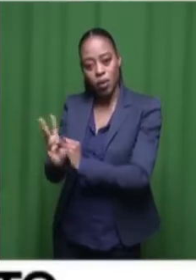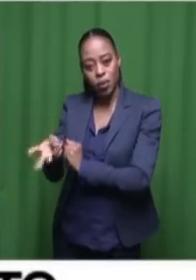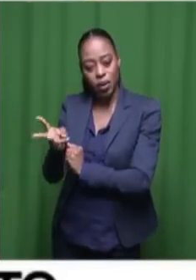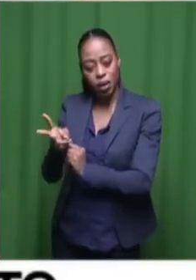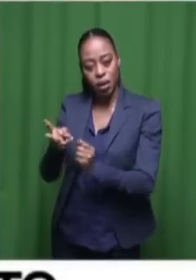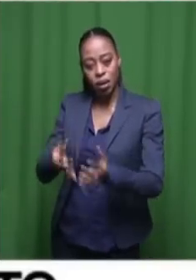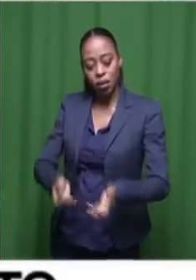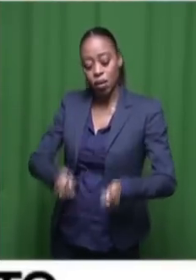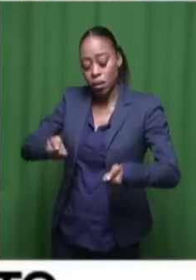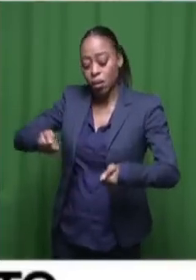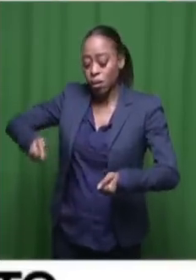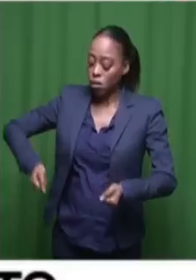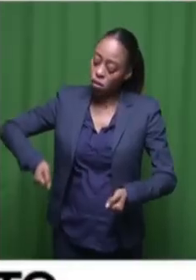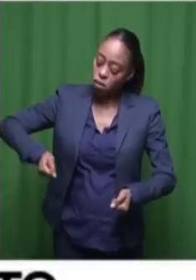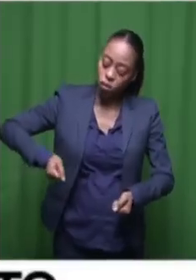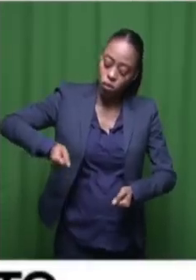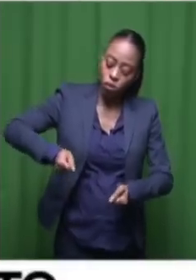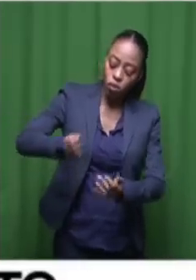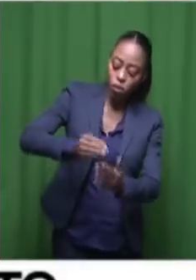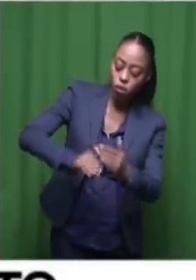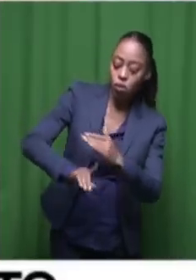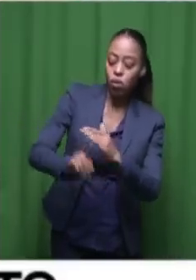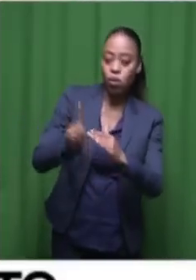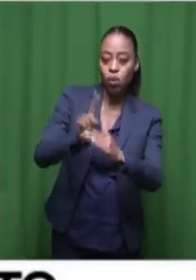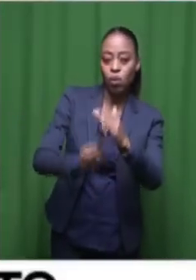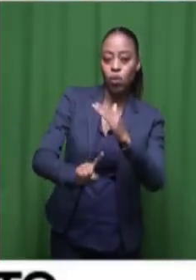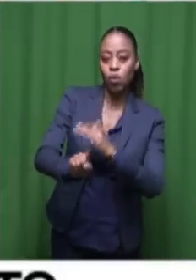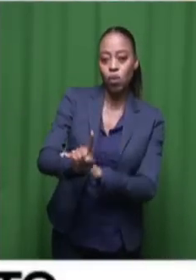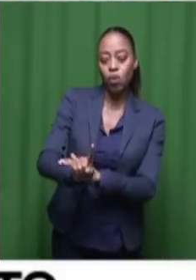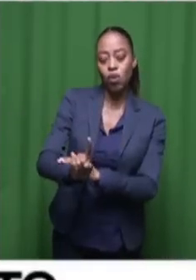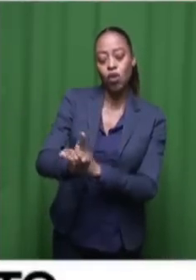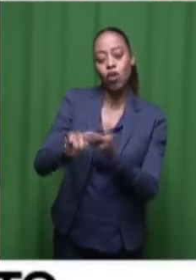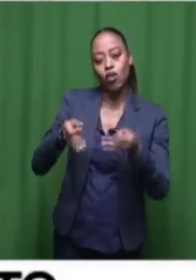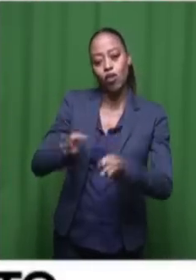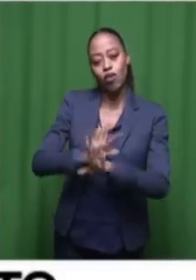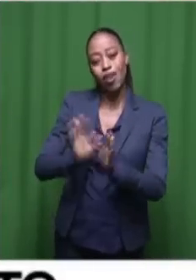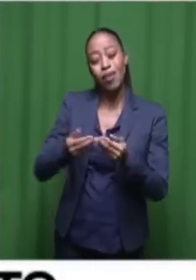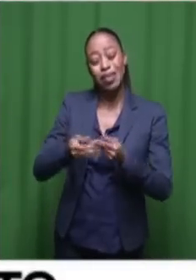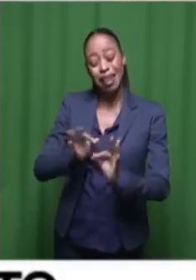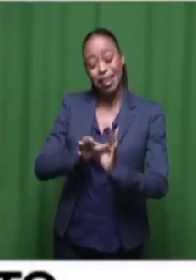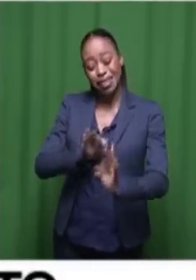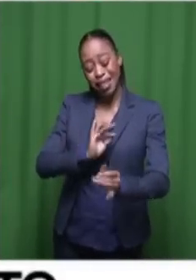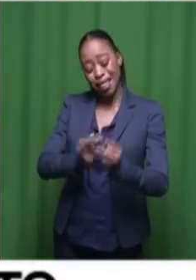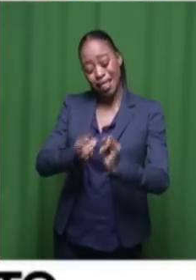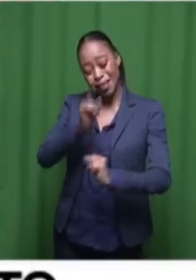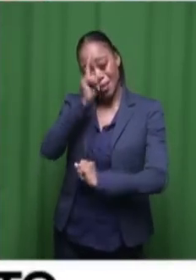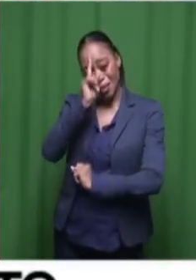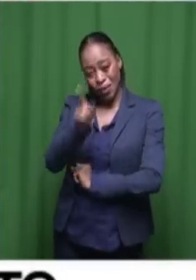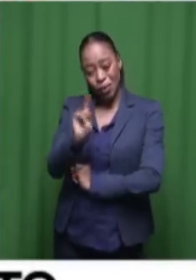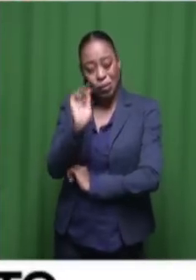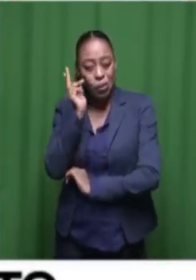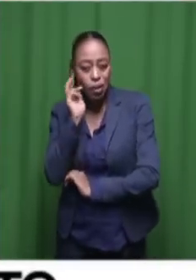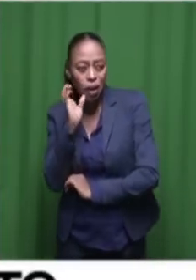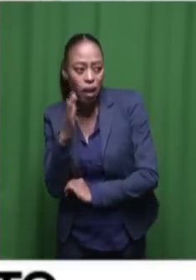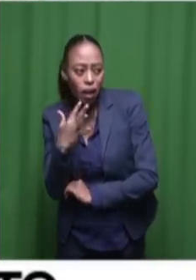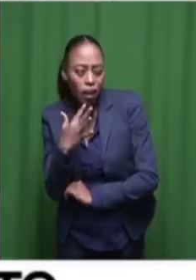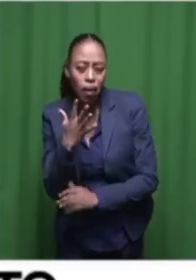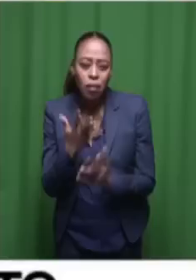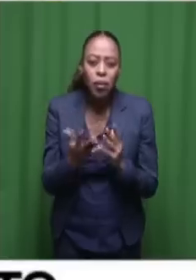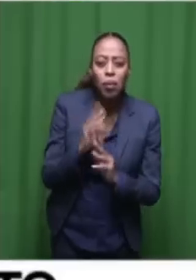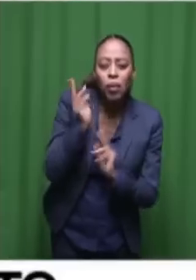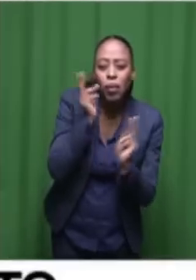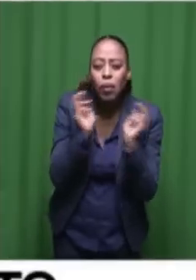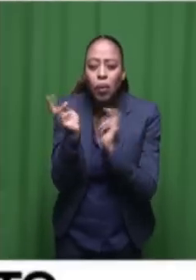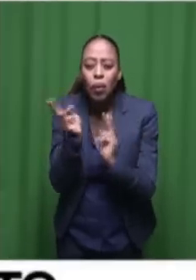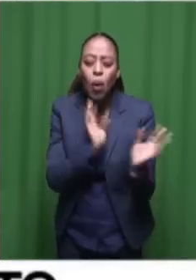carry it into the Abbey for the state funeral that will begin at exactly 11 o'clock. We are not hearing it. Perhaps some of the viewers are listening